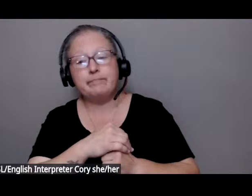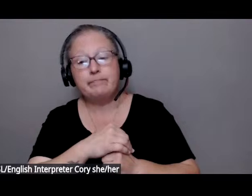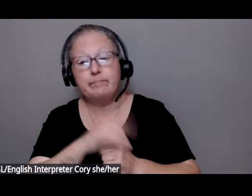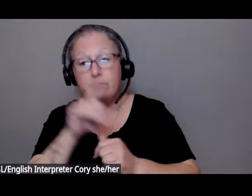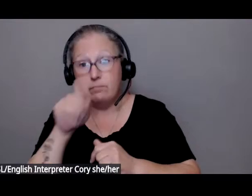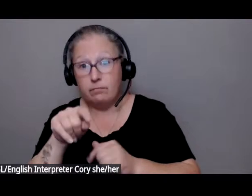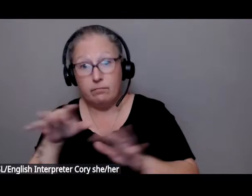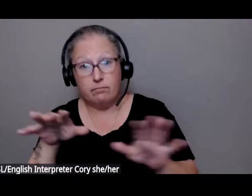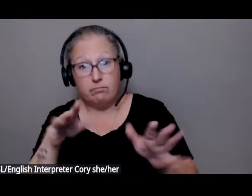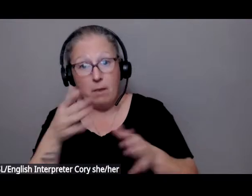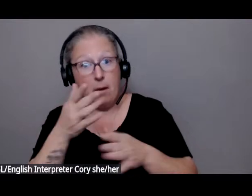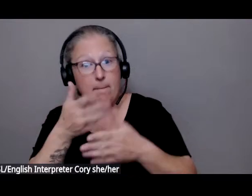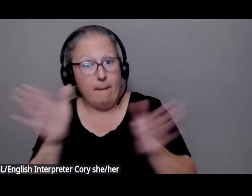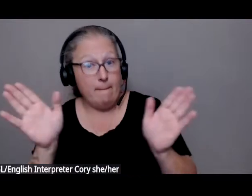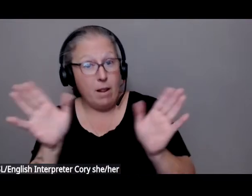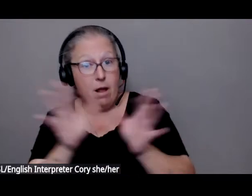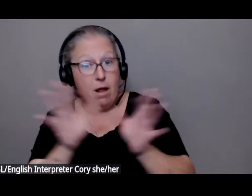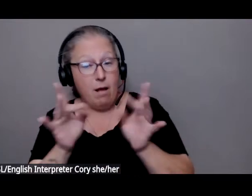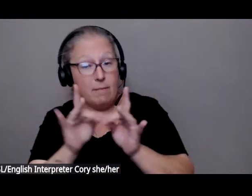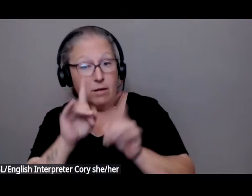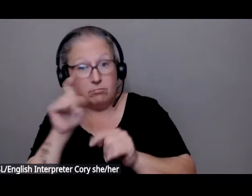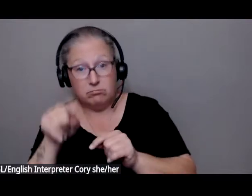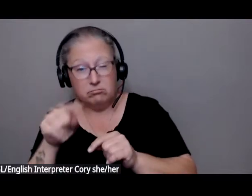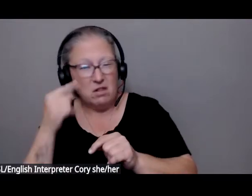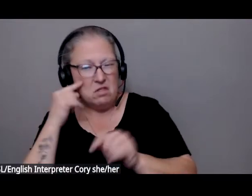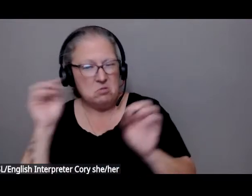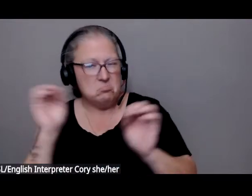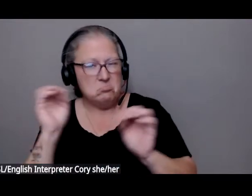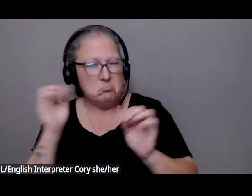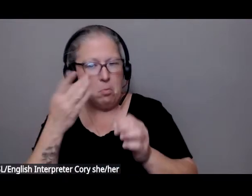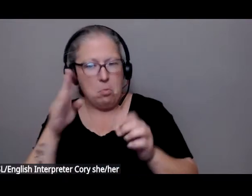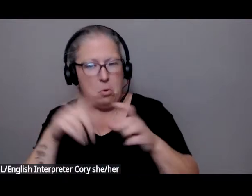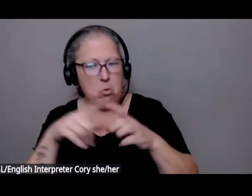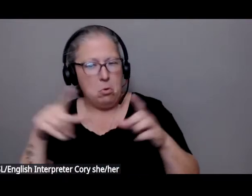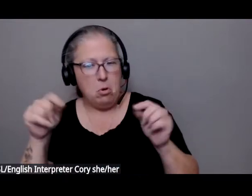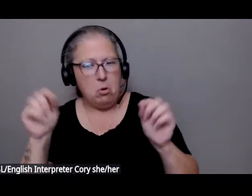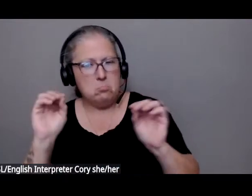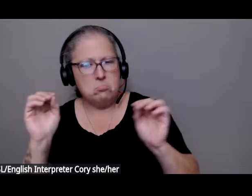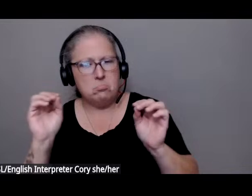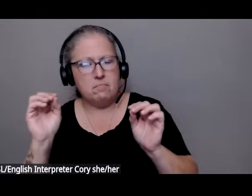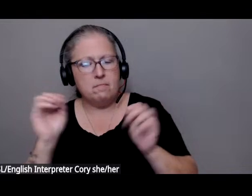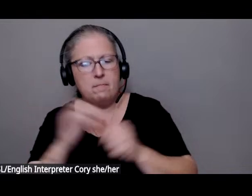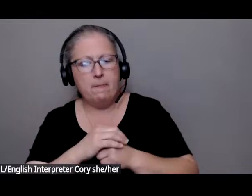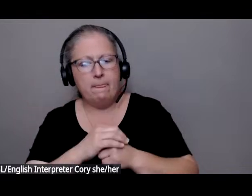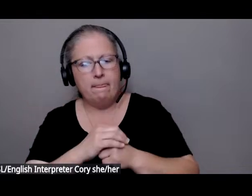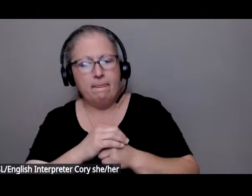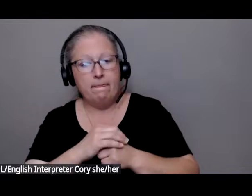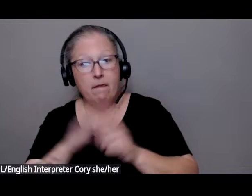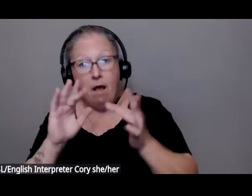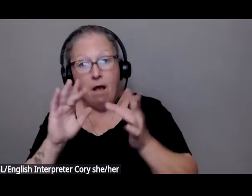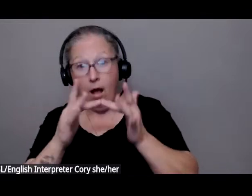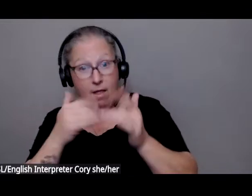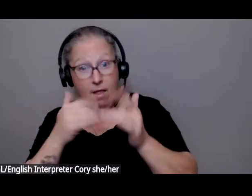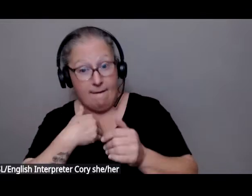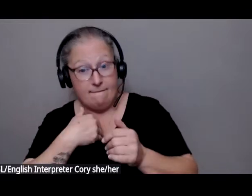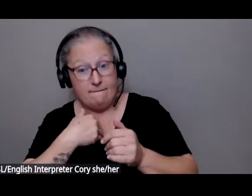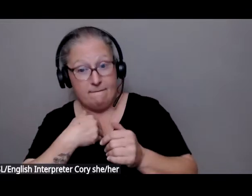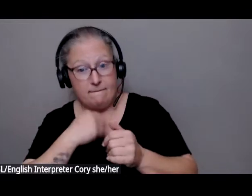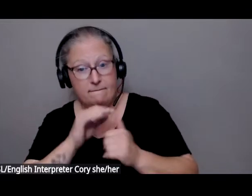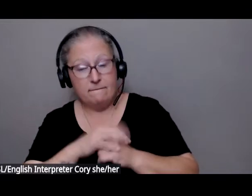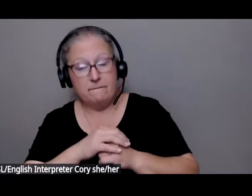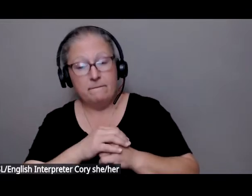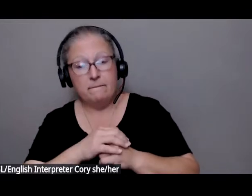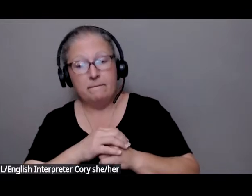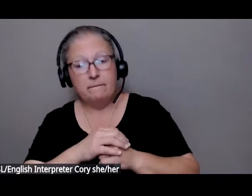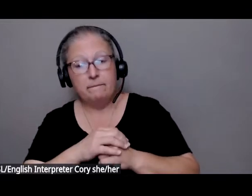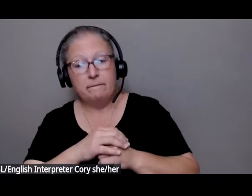Any public comment? I don't believe there are any blue cards specifically. Any online comments?